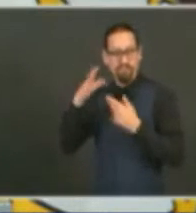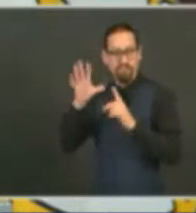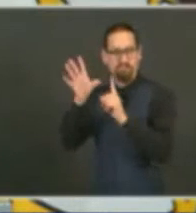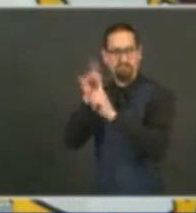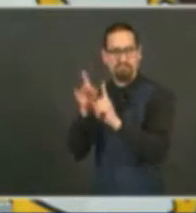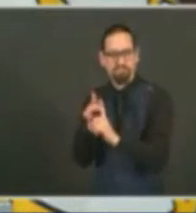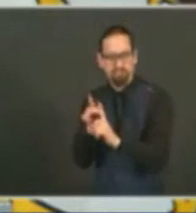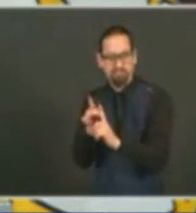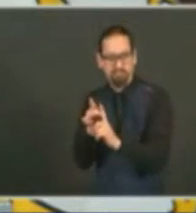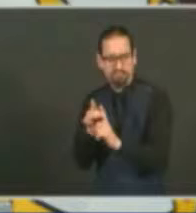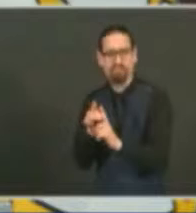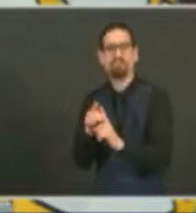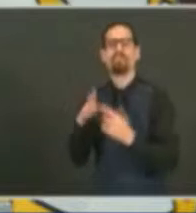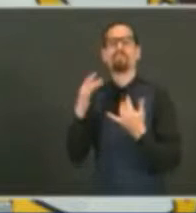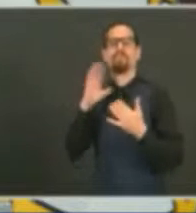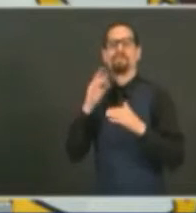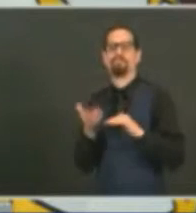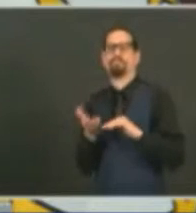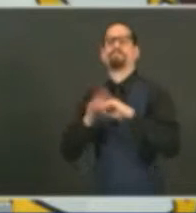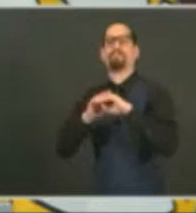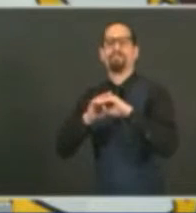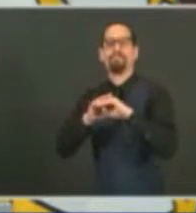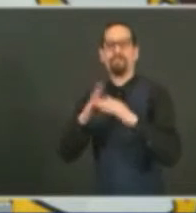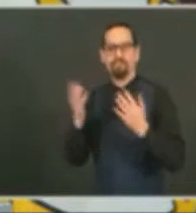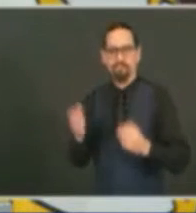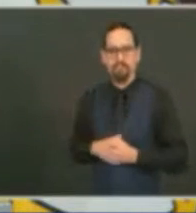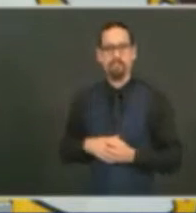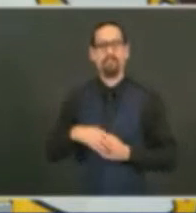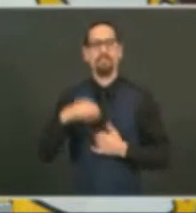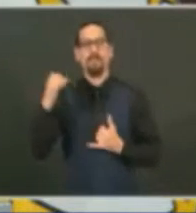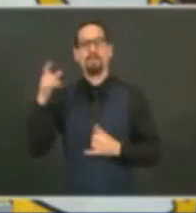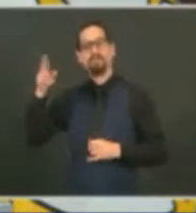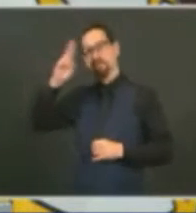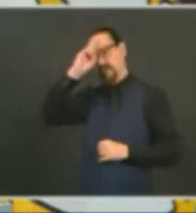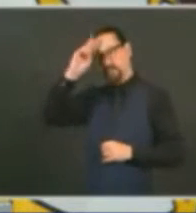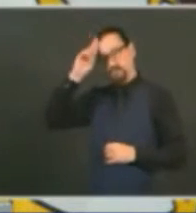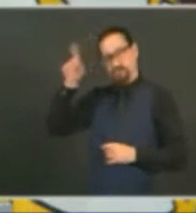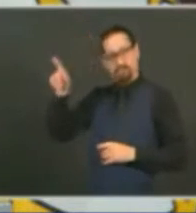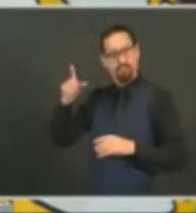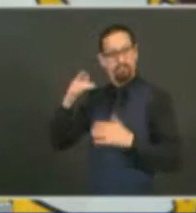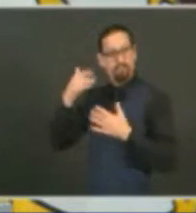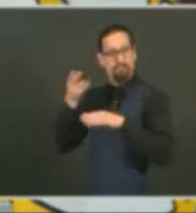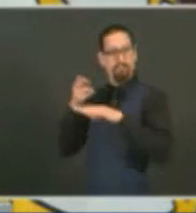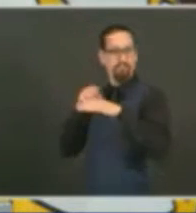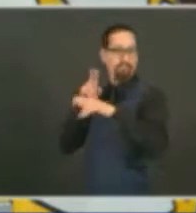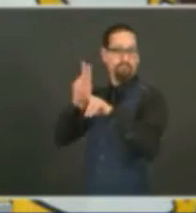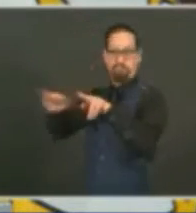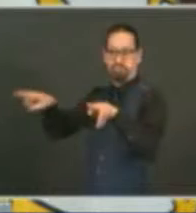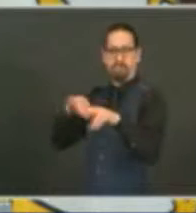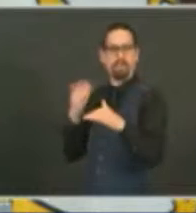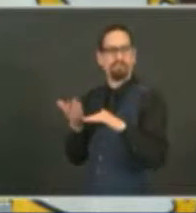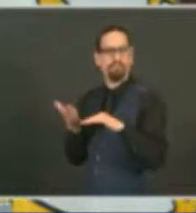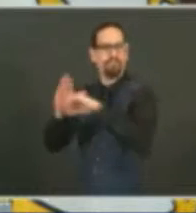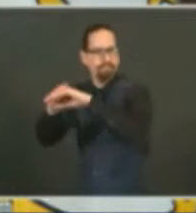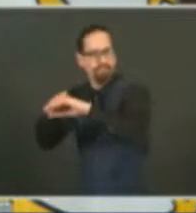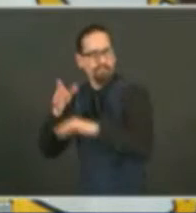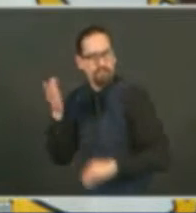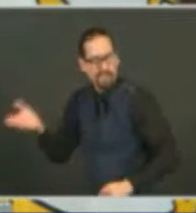increased from 326 to 384 cases. Total number of cases this week is slightly